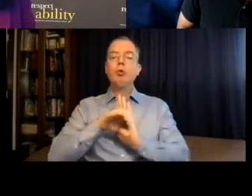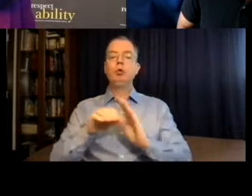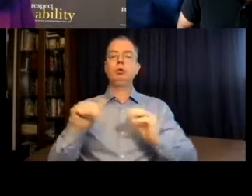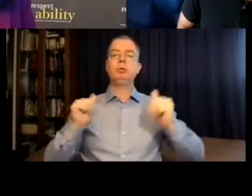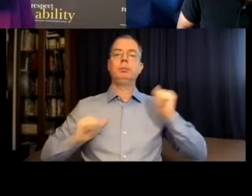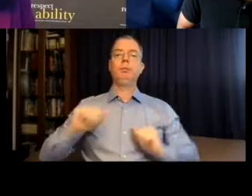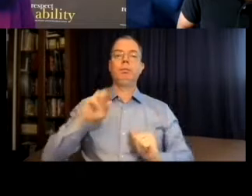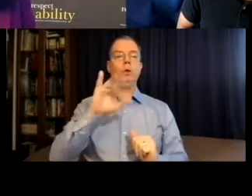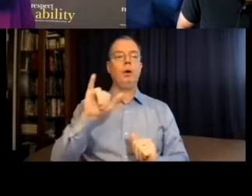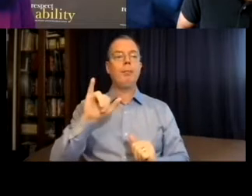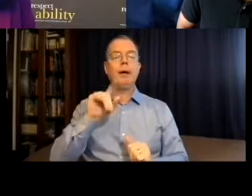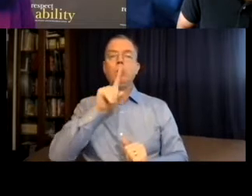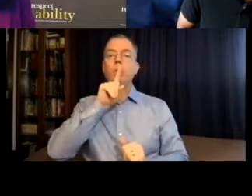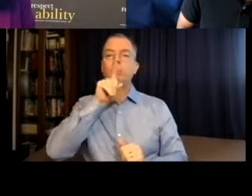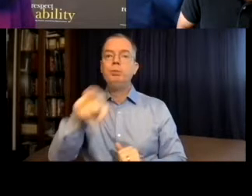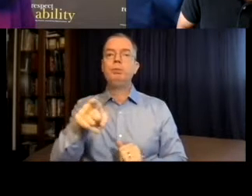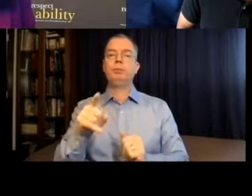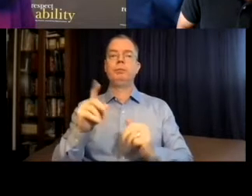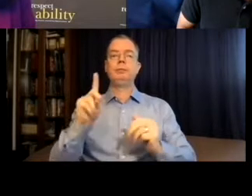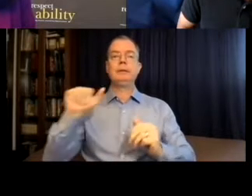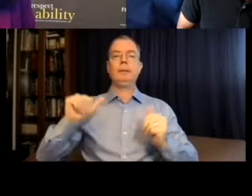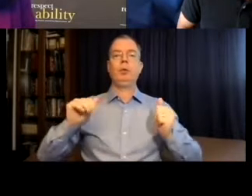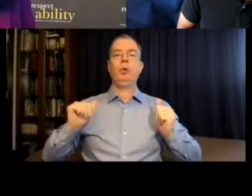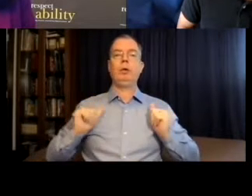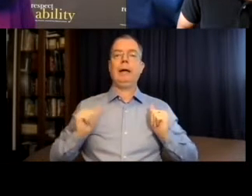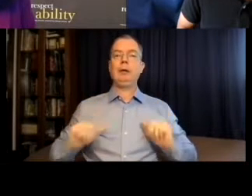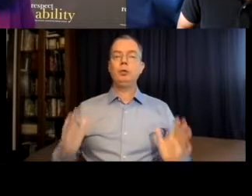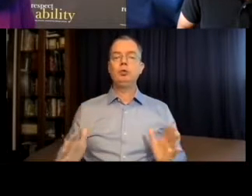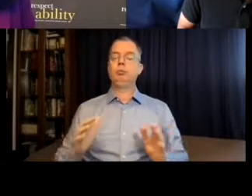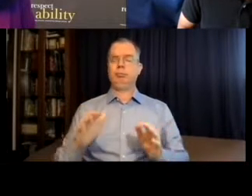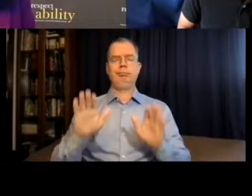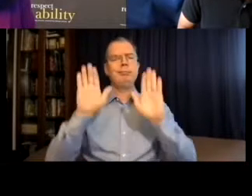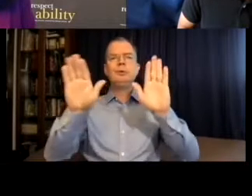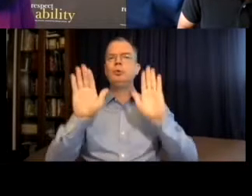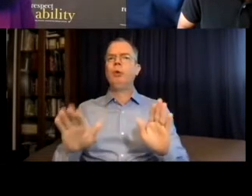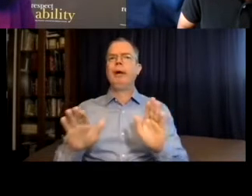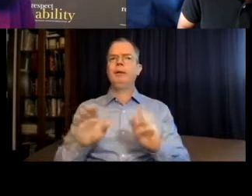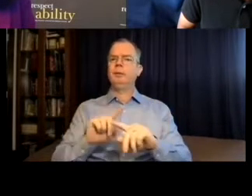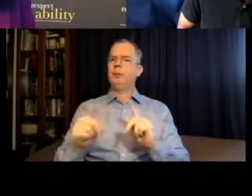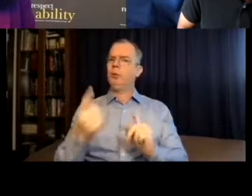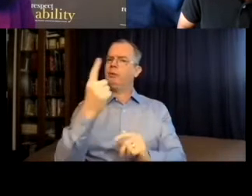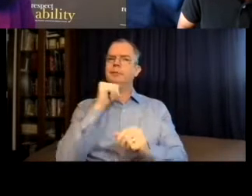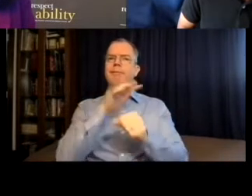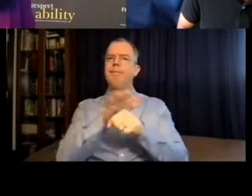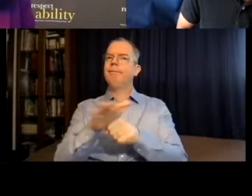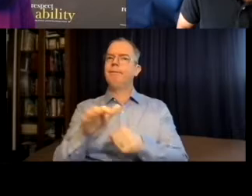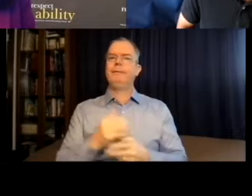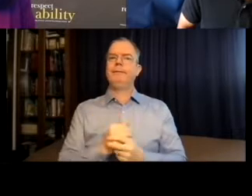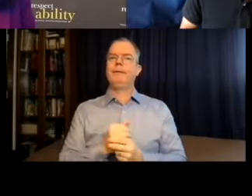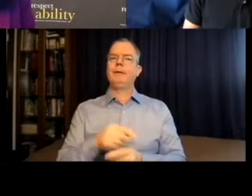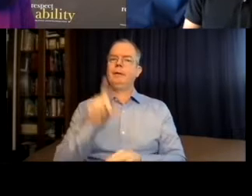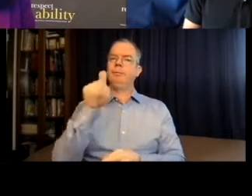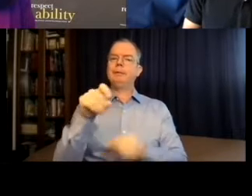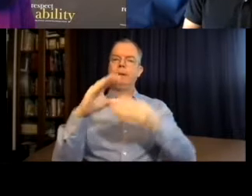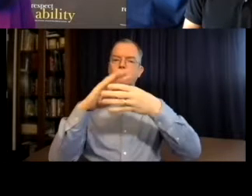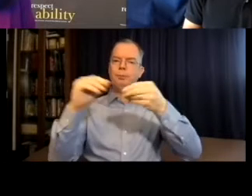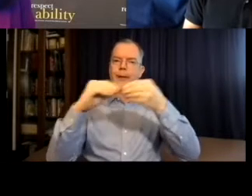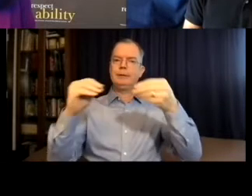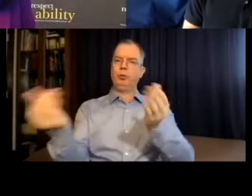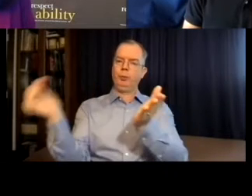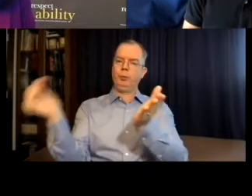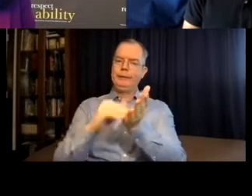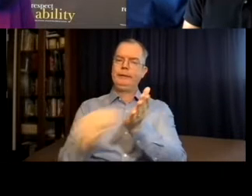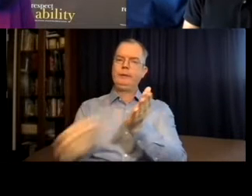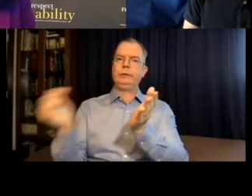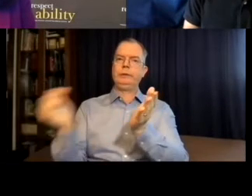TV show or movies with characters with disabilities played by authentic actors with disabilities is always wonderful, but it's not enough by itself. There